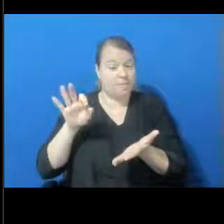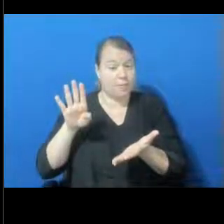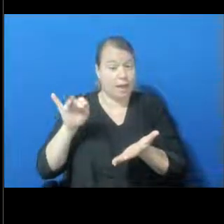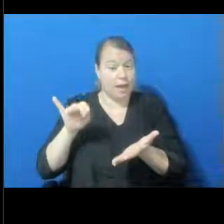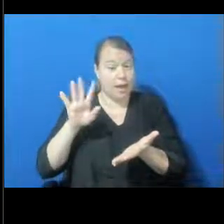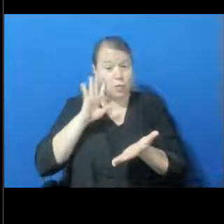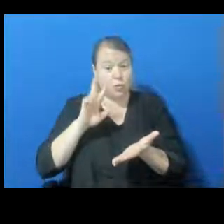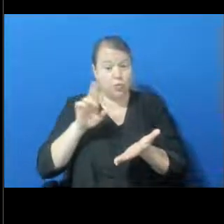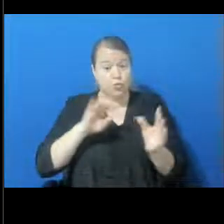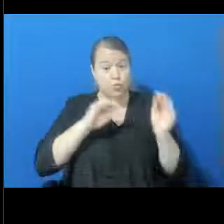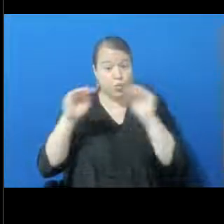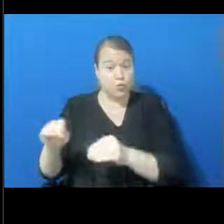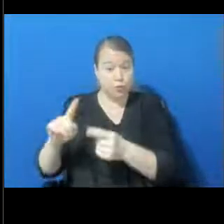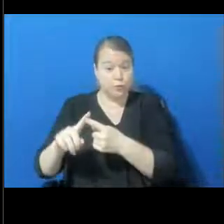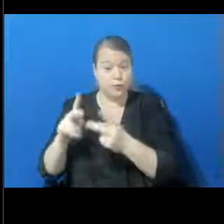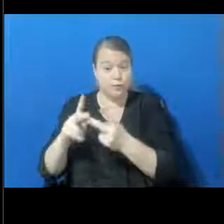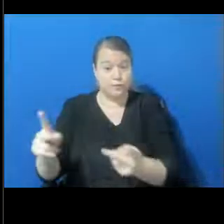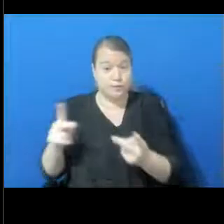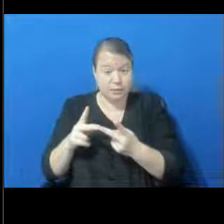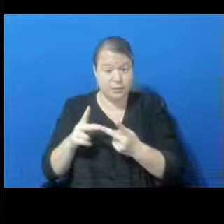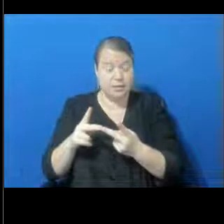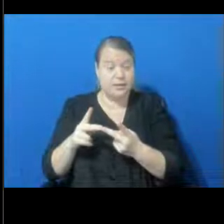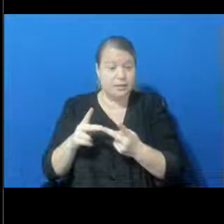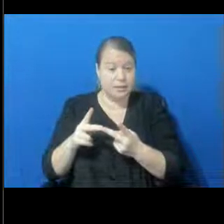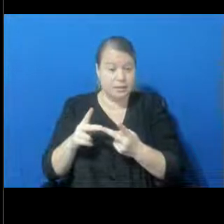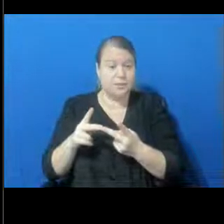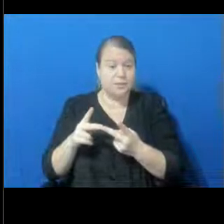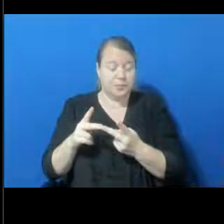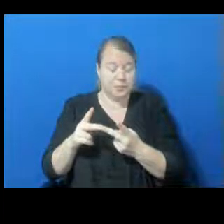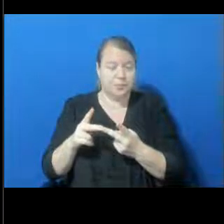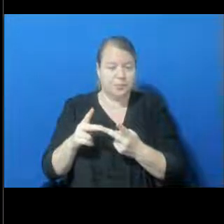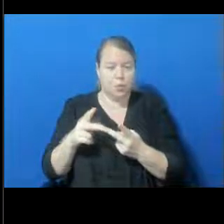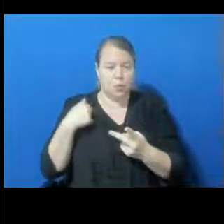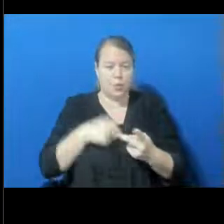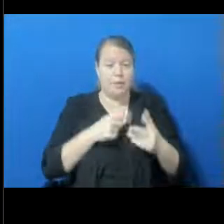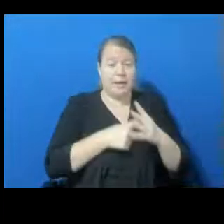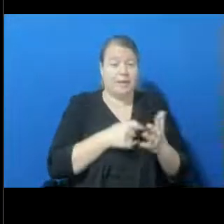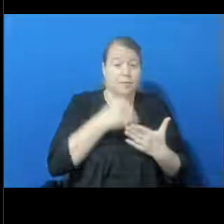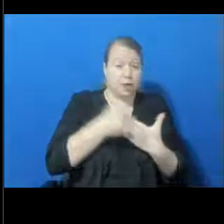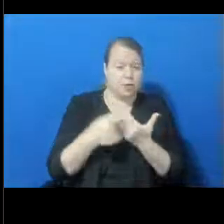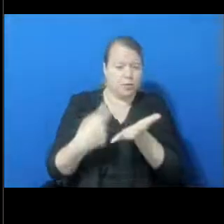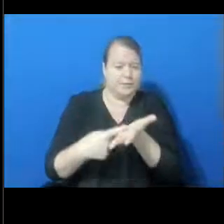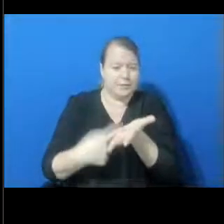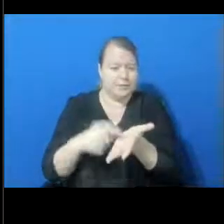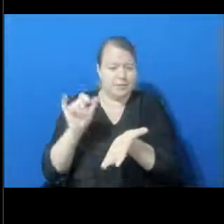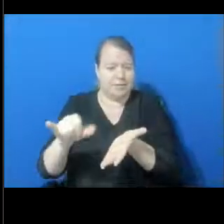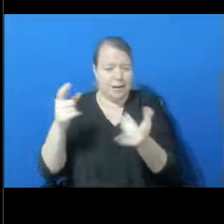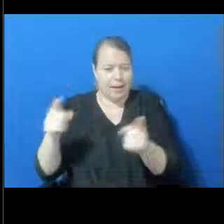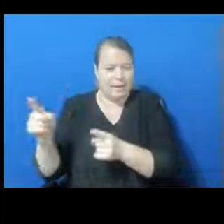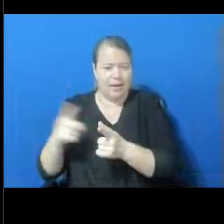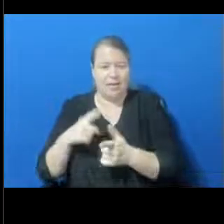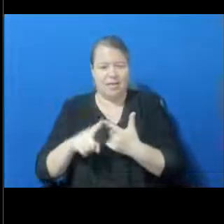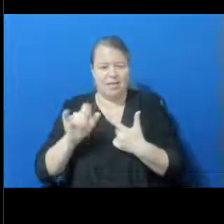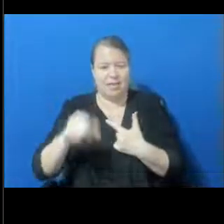facility when we began this project, and then that idea